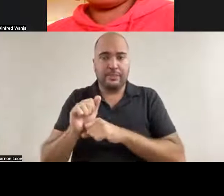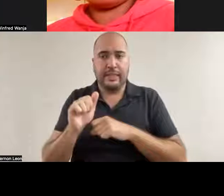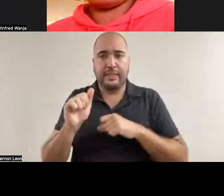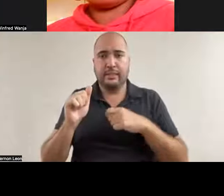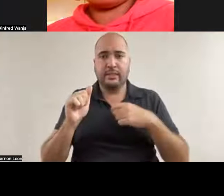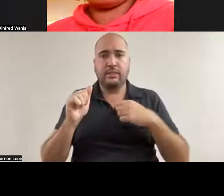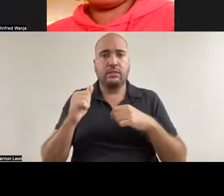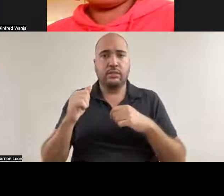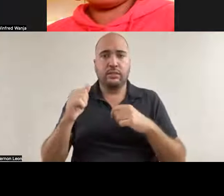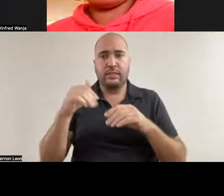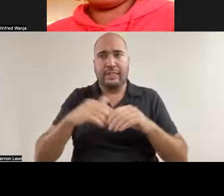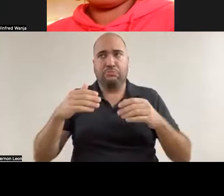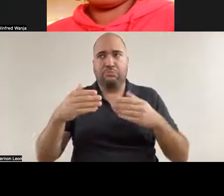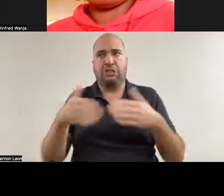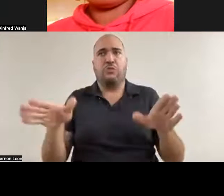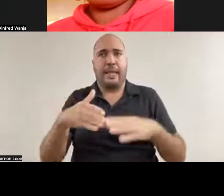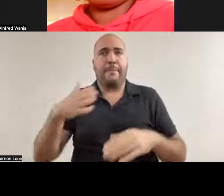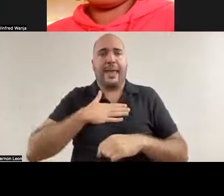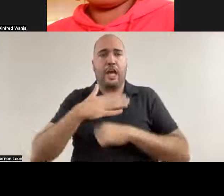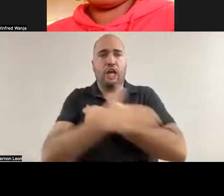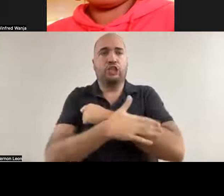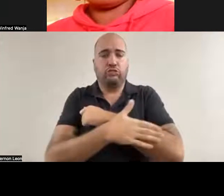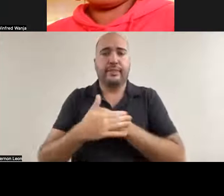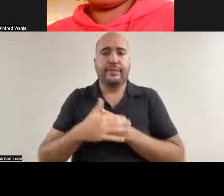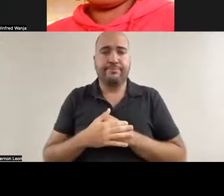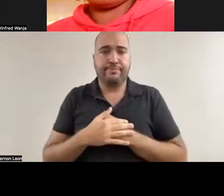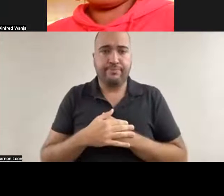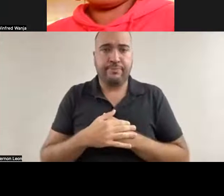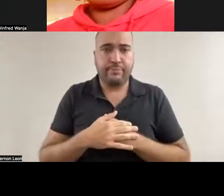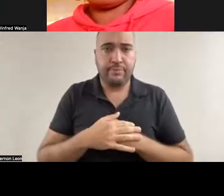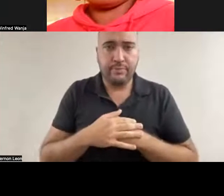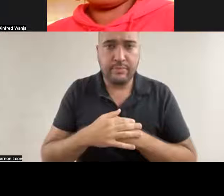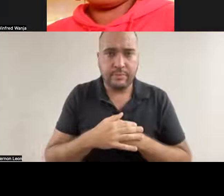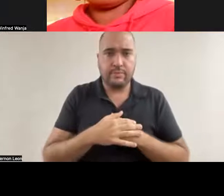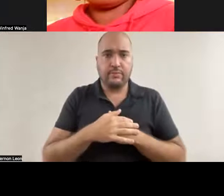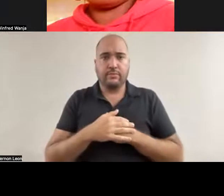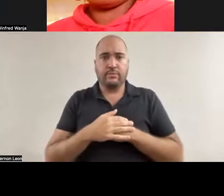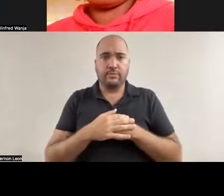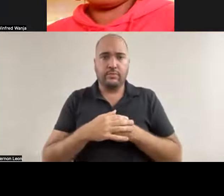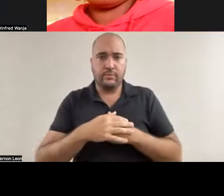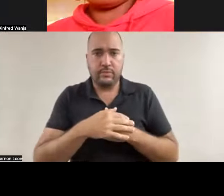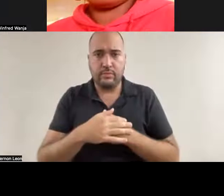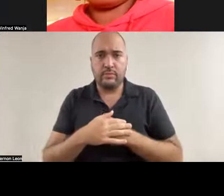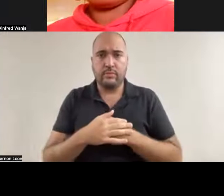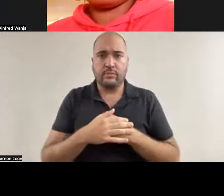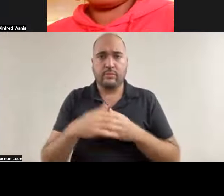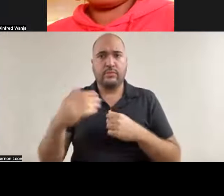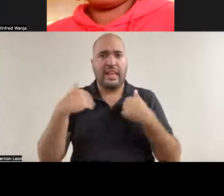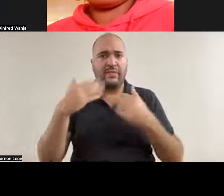in general in my country. And in line with that, there are some